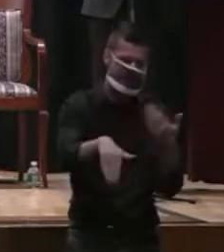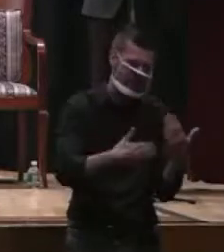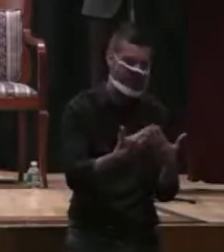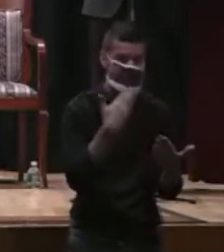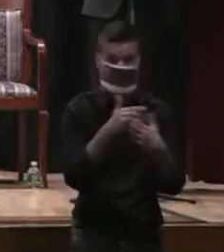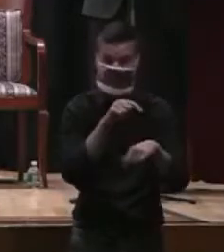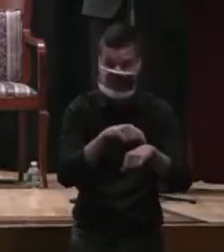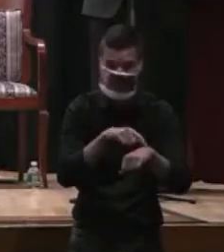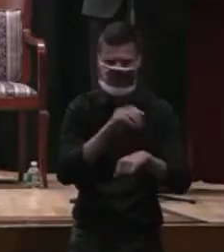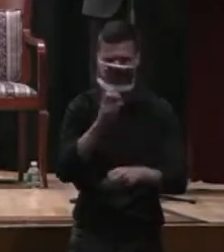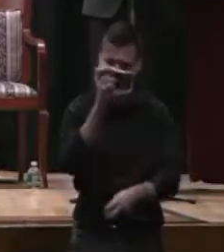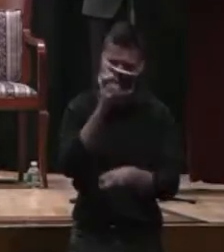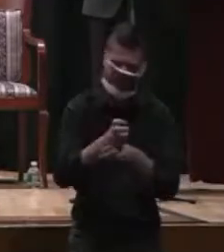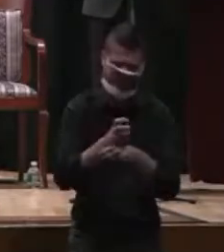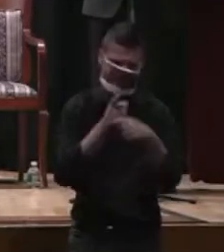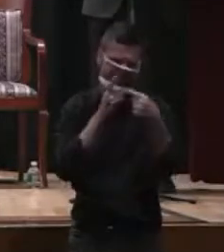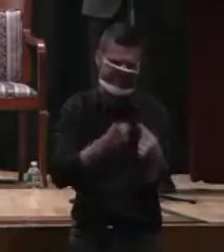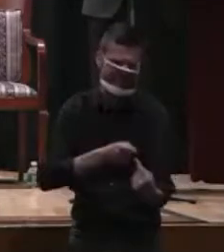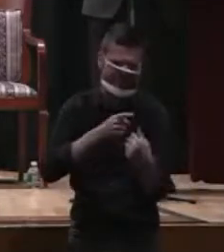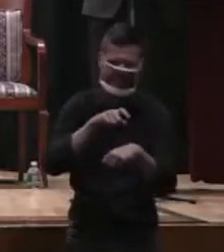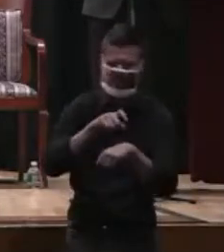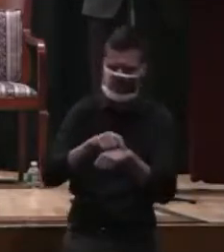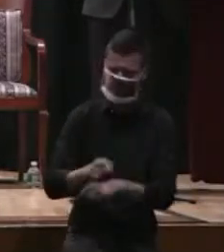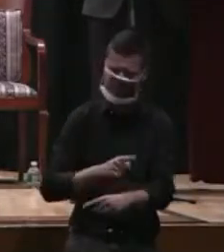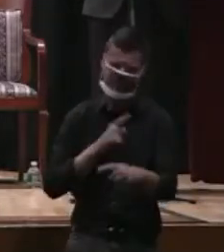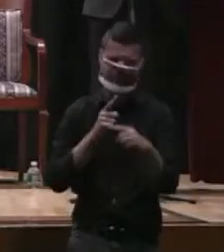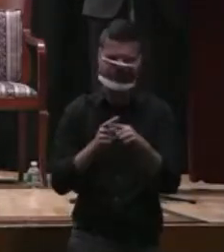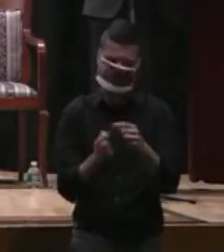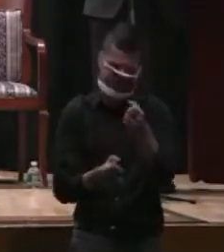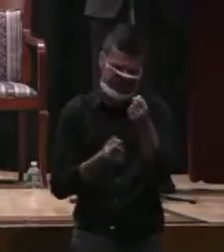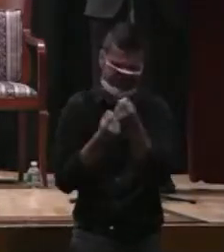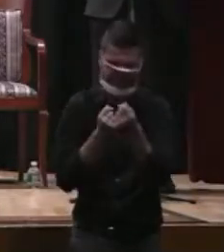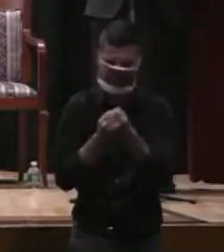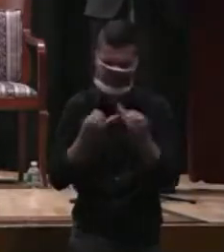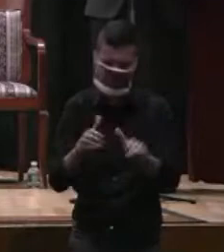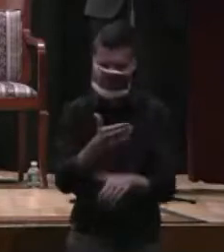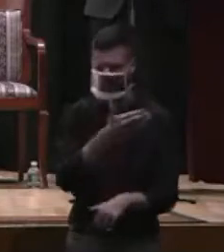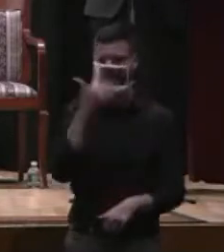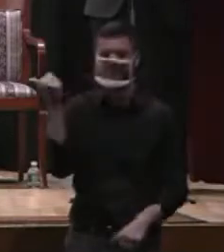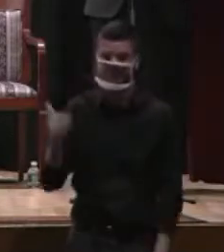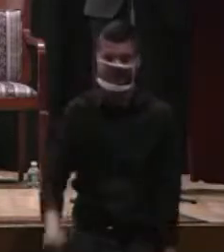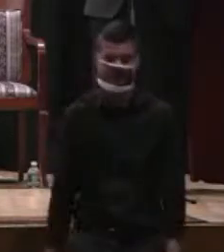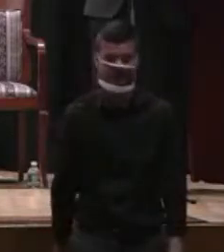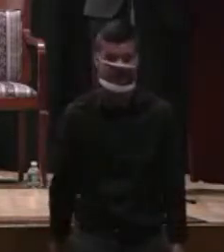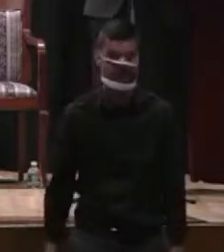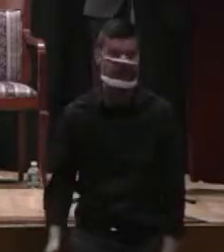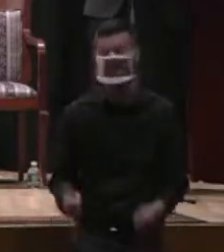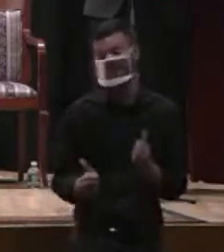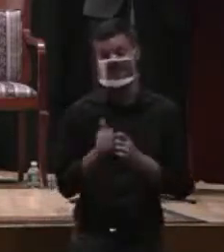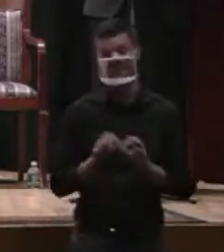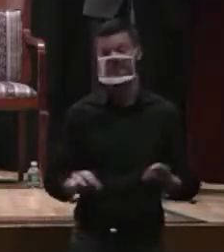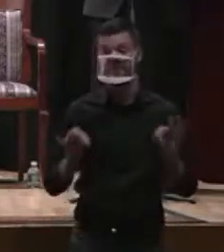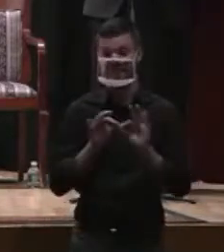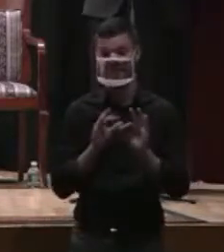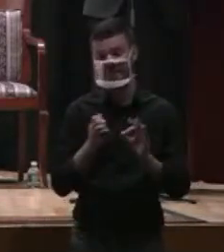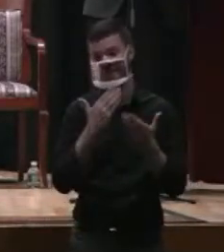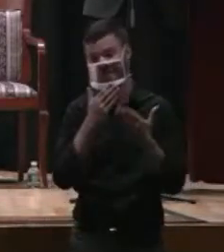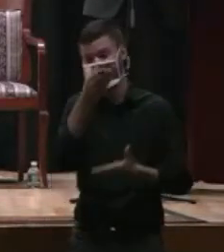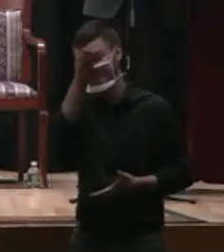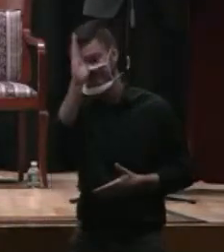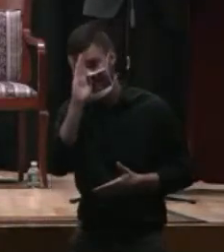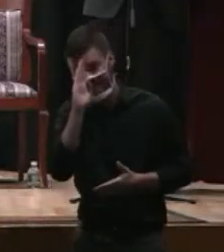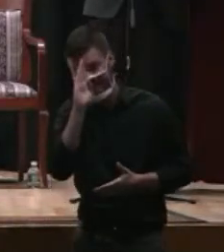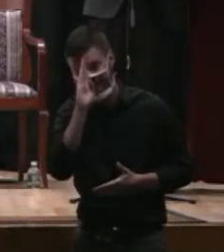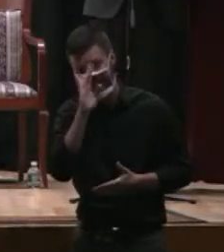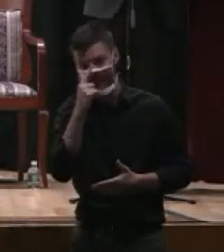times and the hard times, and for always pushing her to do her best. And most of all, she would like to thank God for